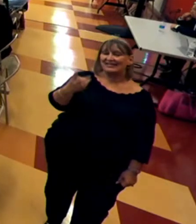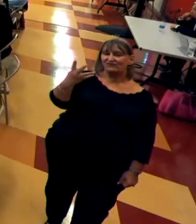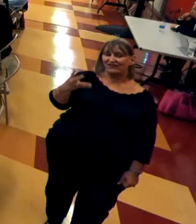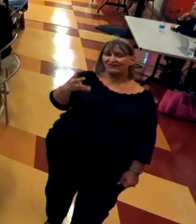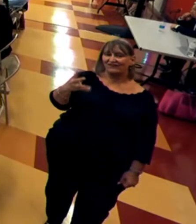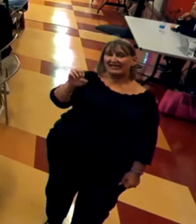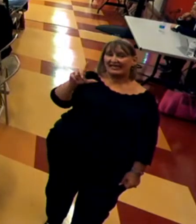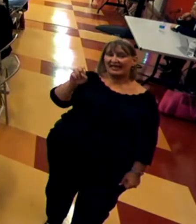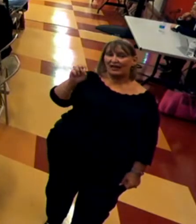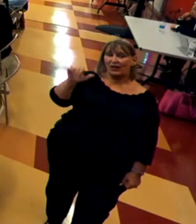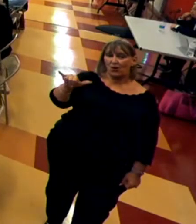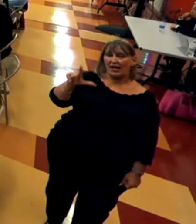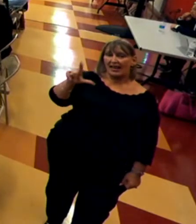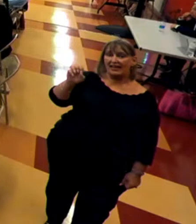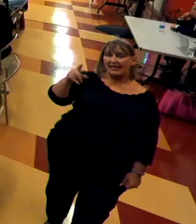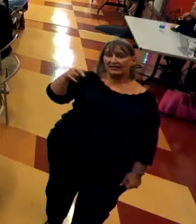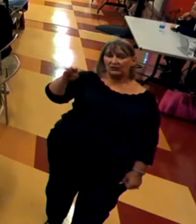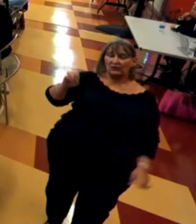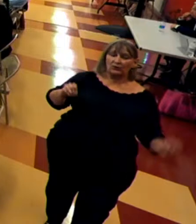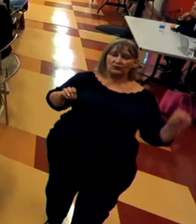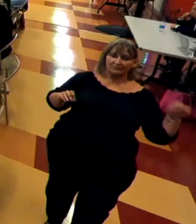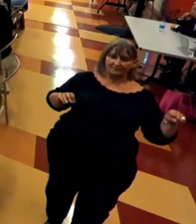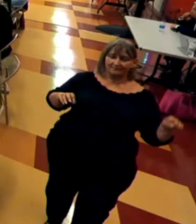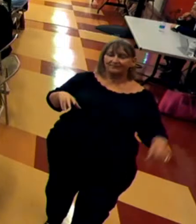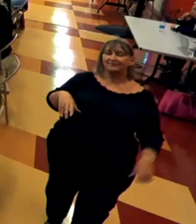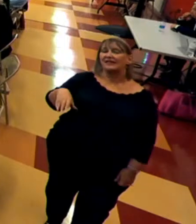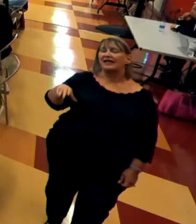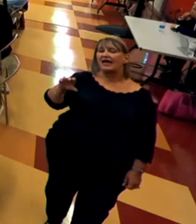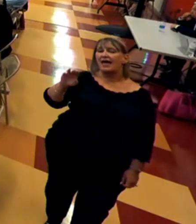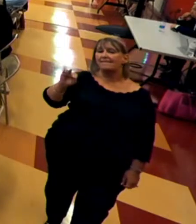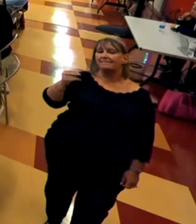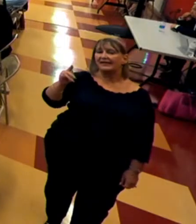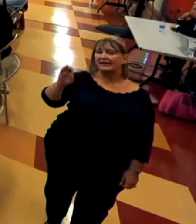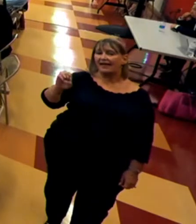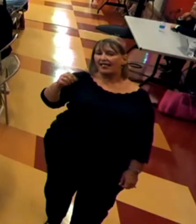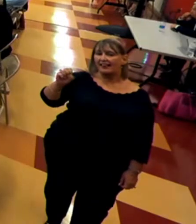LeCue. Yay. District 4, Miguel Sepulveda.